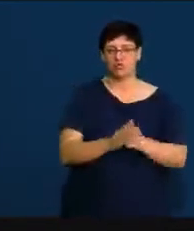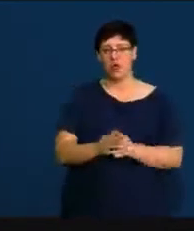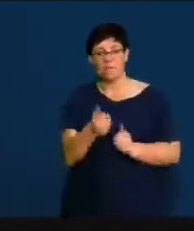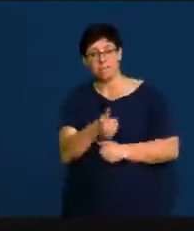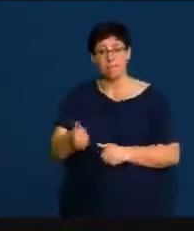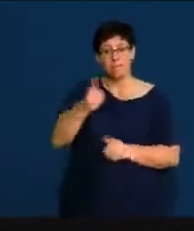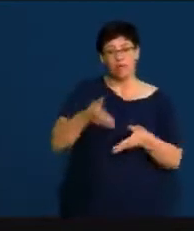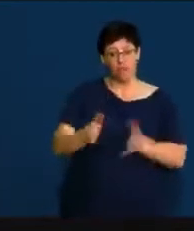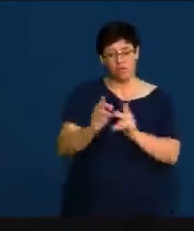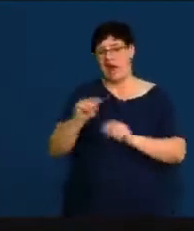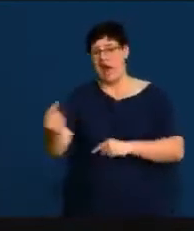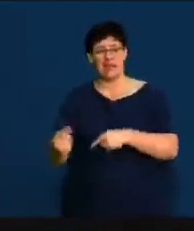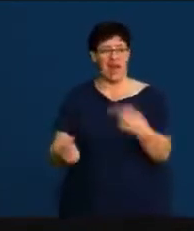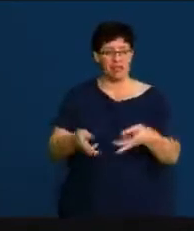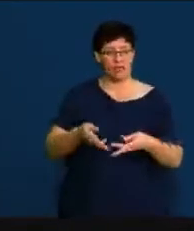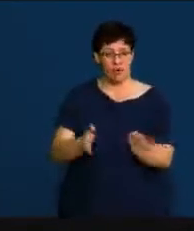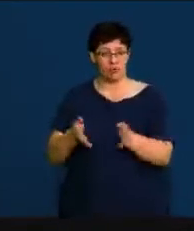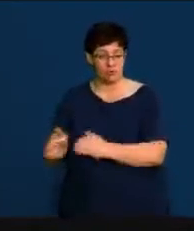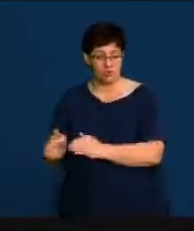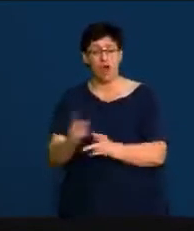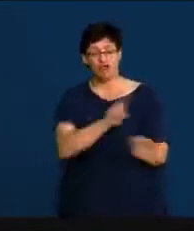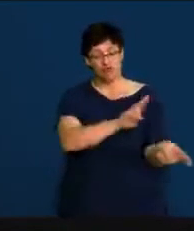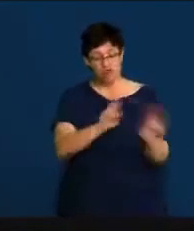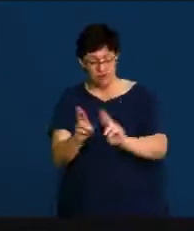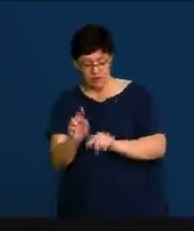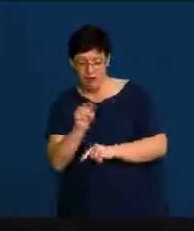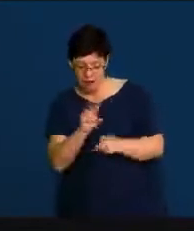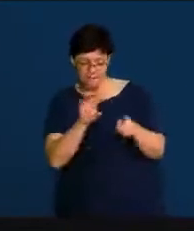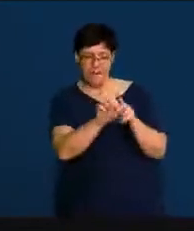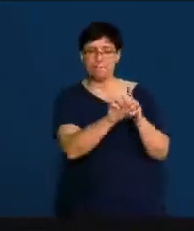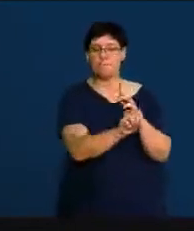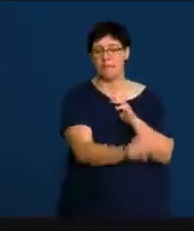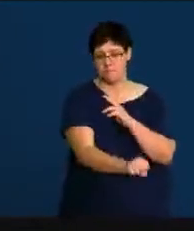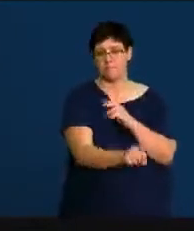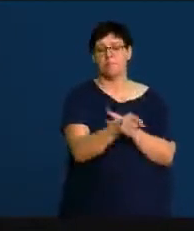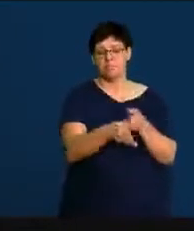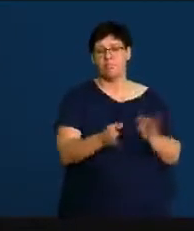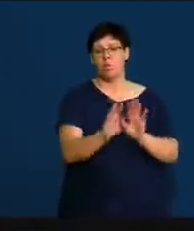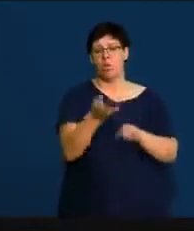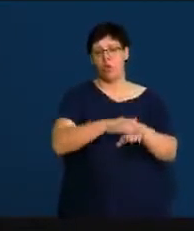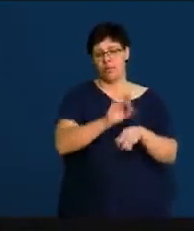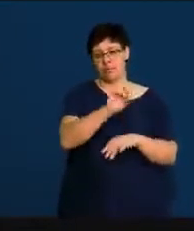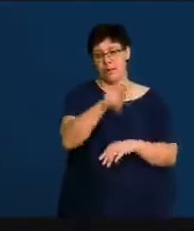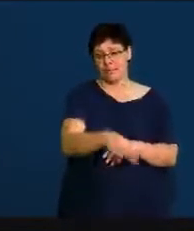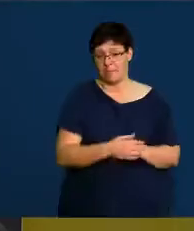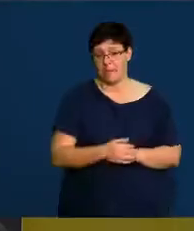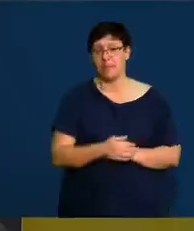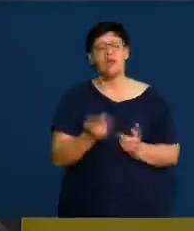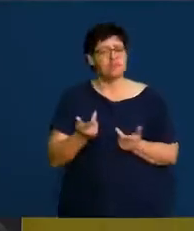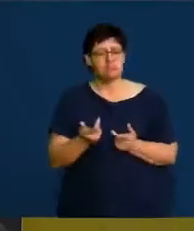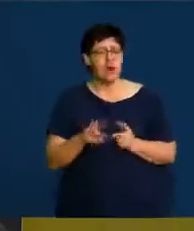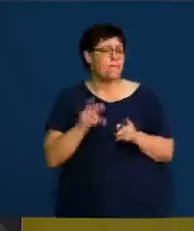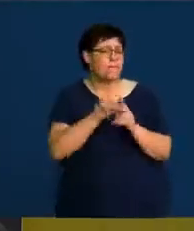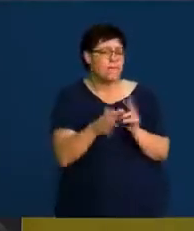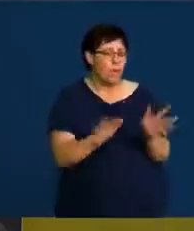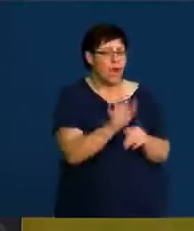roads, other roads. Using your reference, you should be able to locate these different types of roads and its location